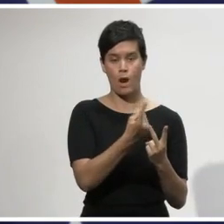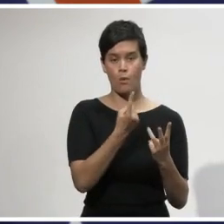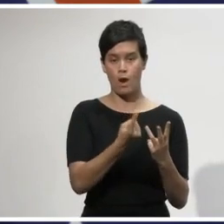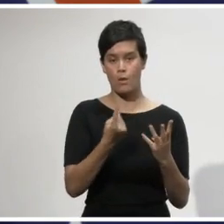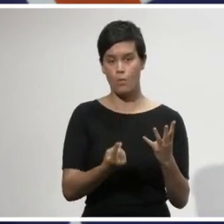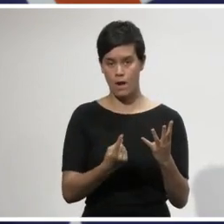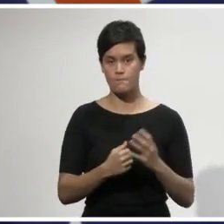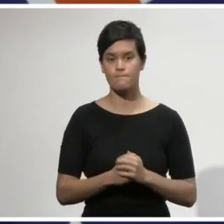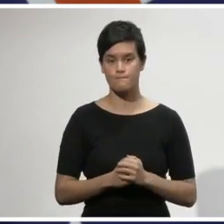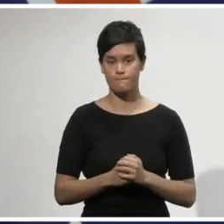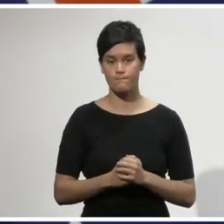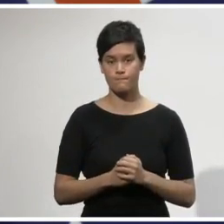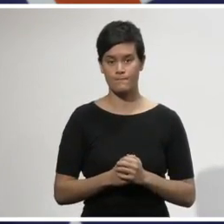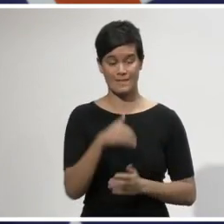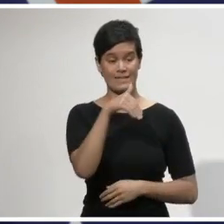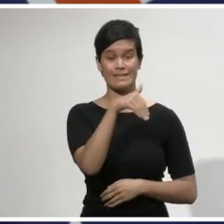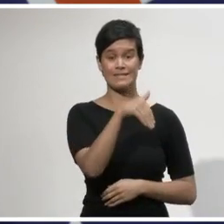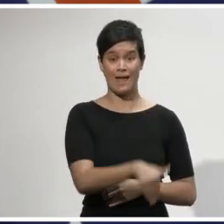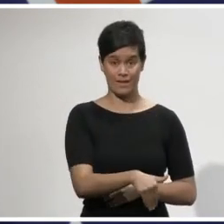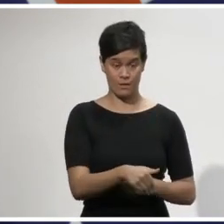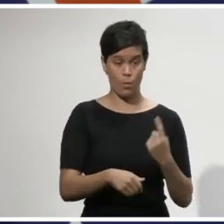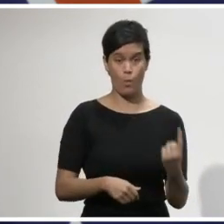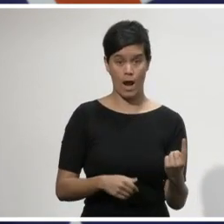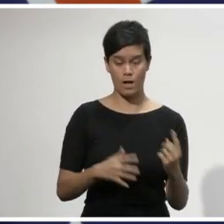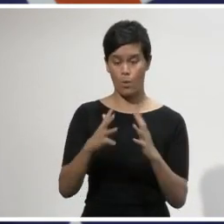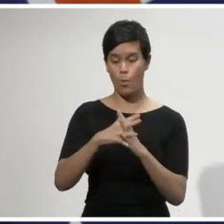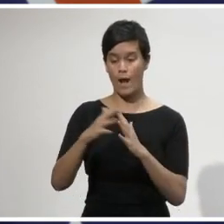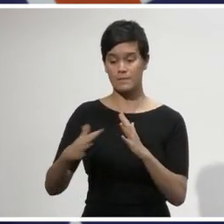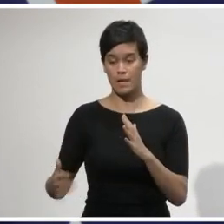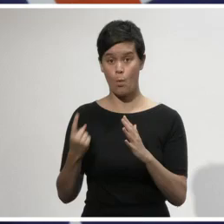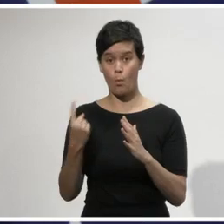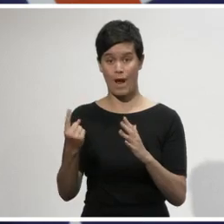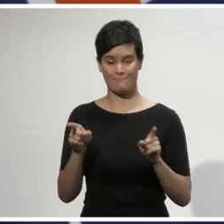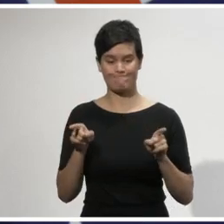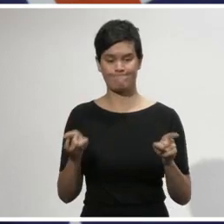these ICU patients in Southern and Waitemata are in a critical condition.